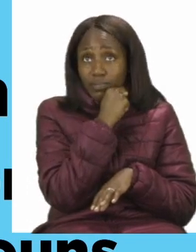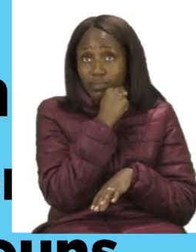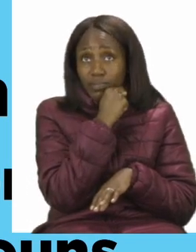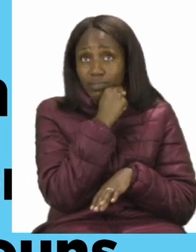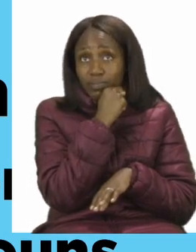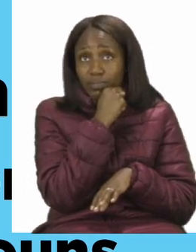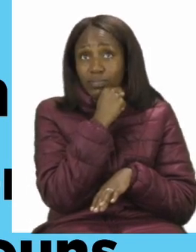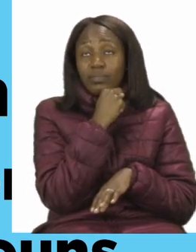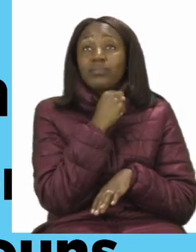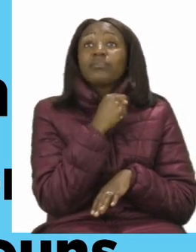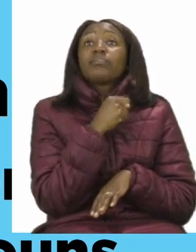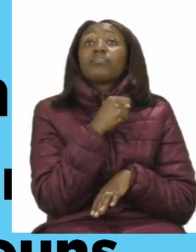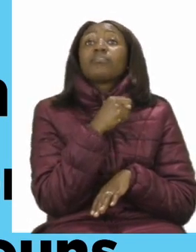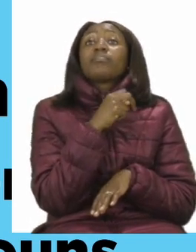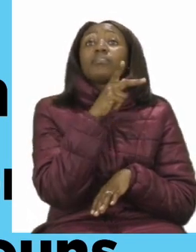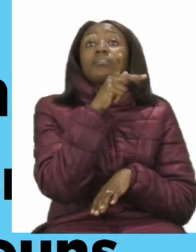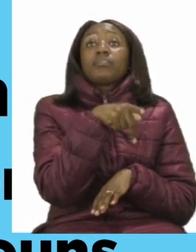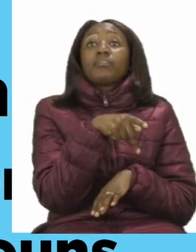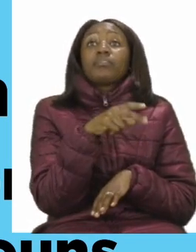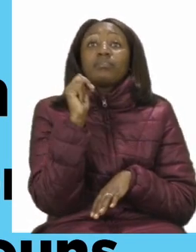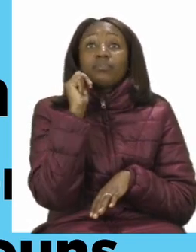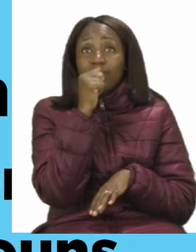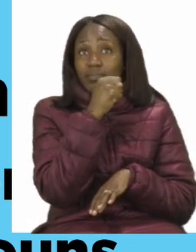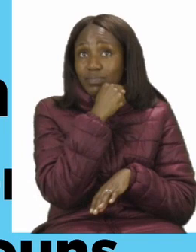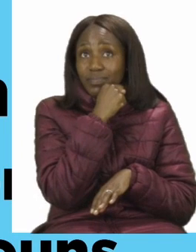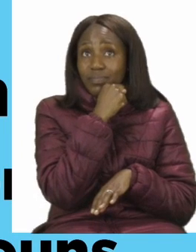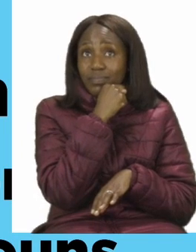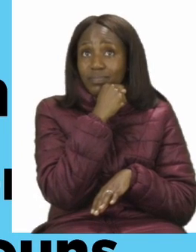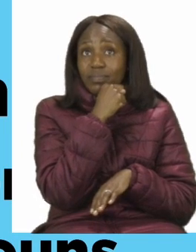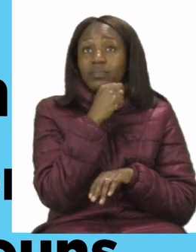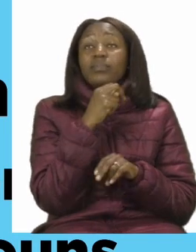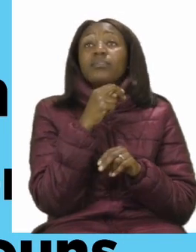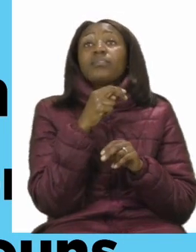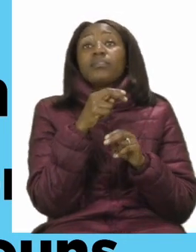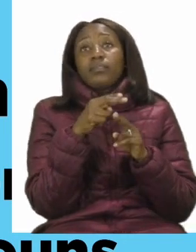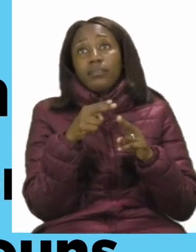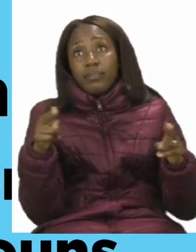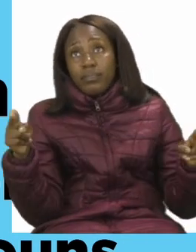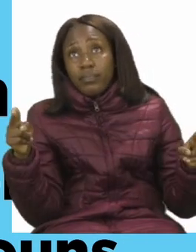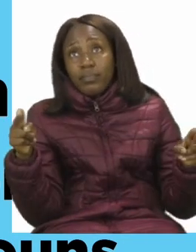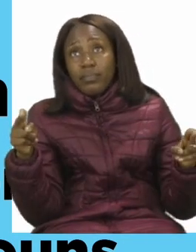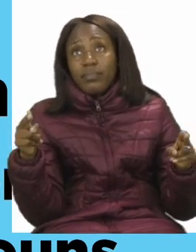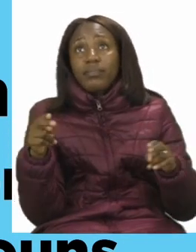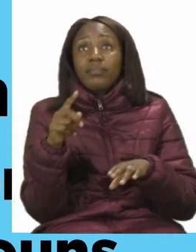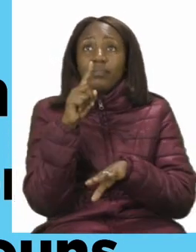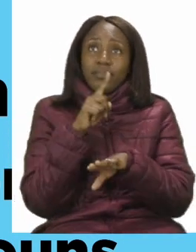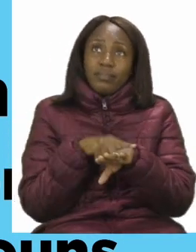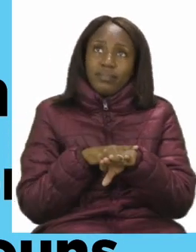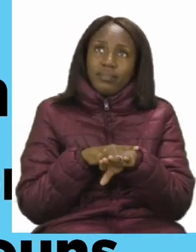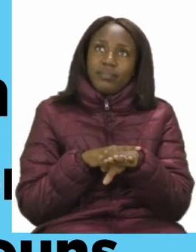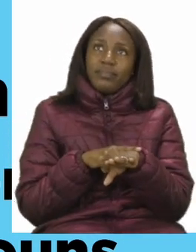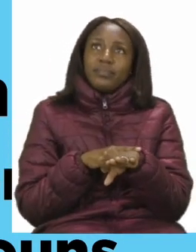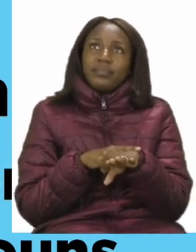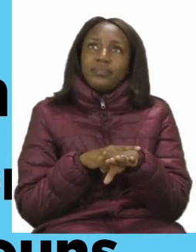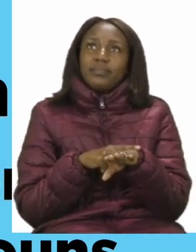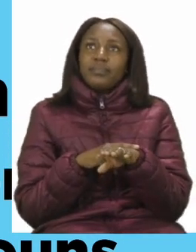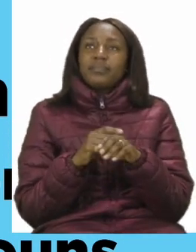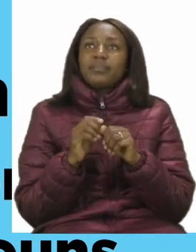about common and proper nouns. We are also going to do length